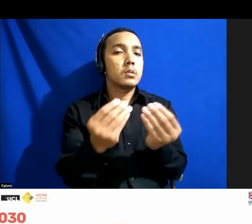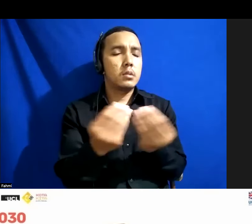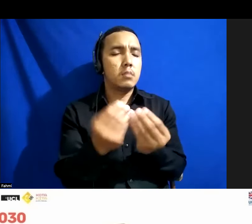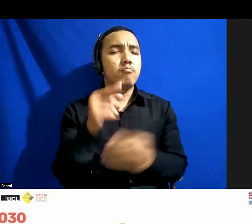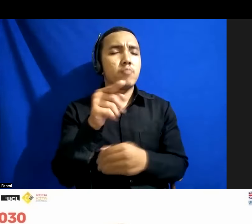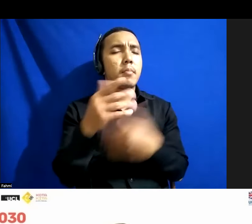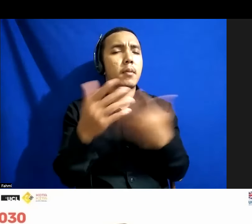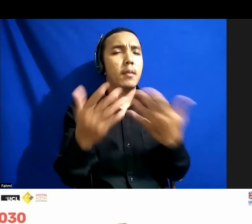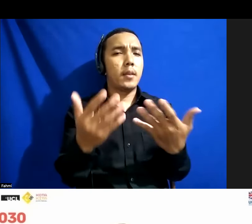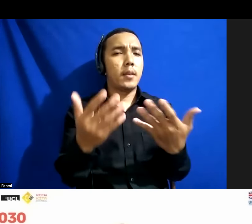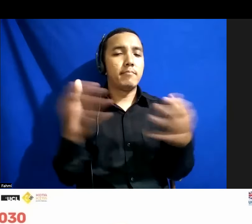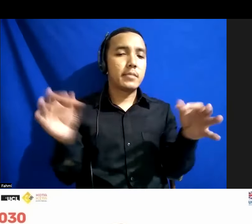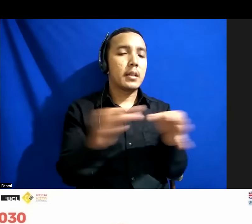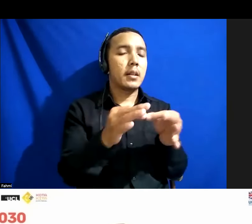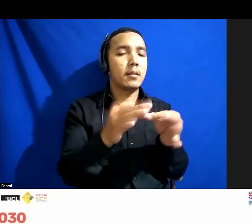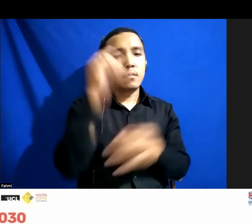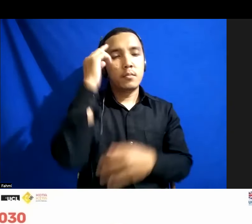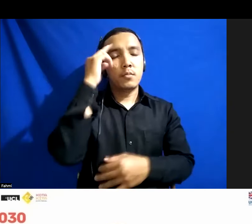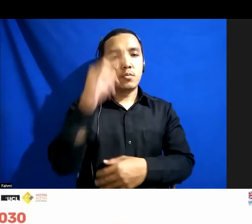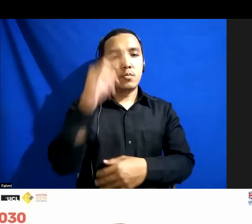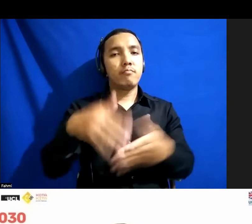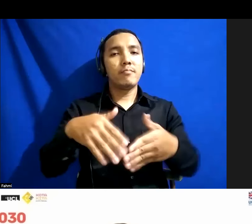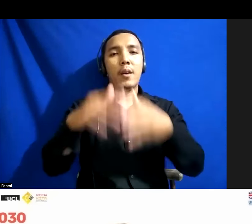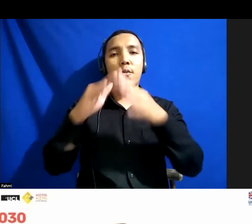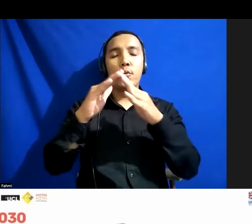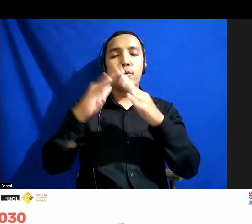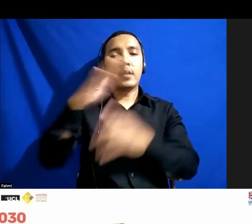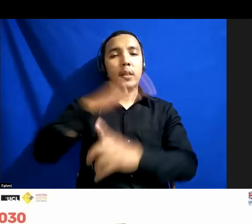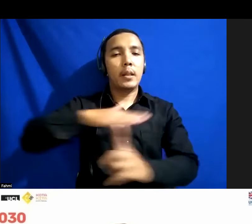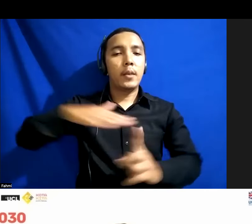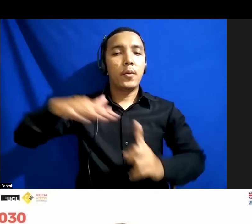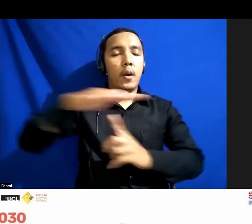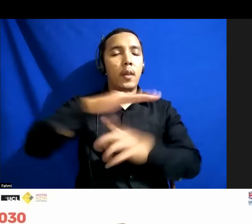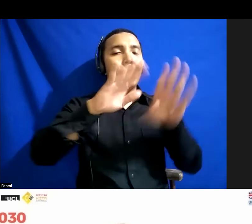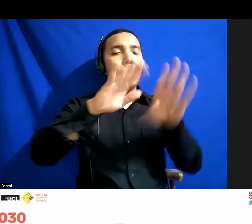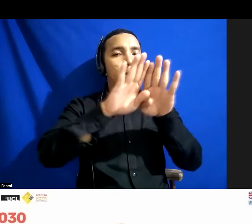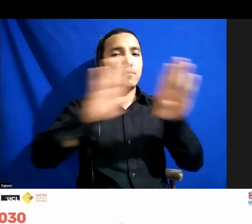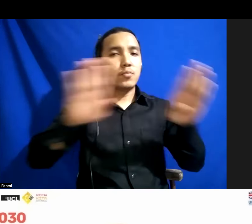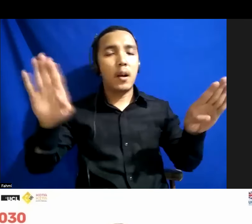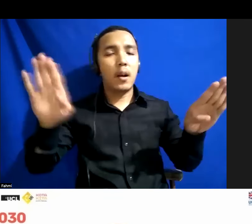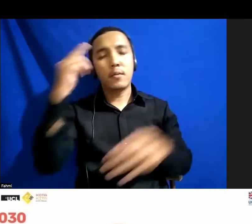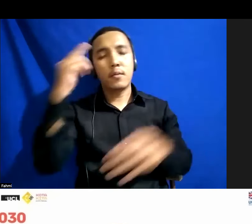approach to develop an open environment for anyone with